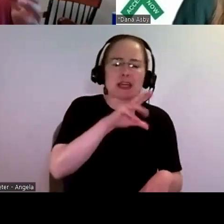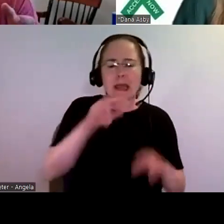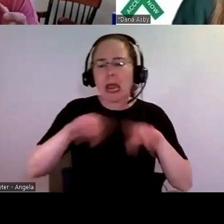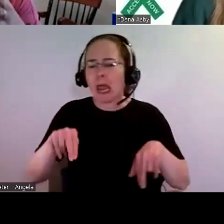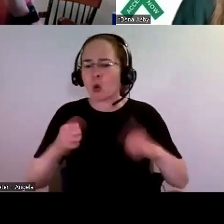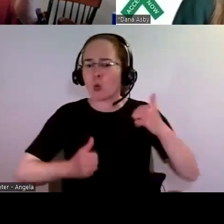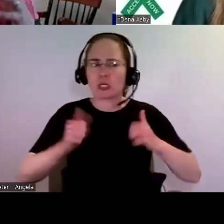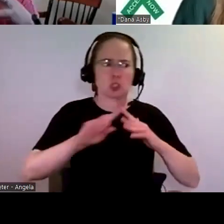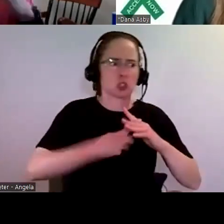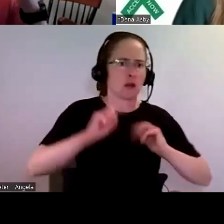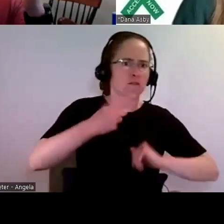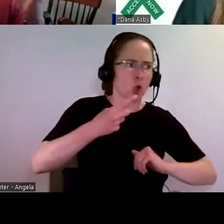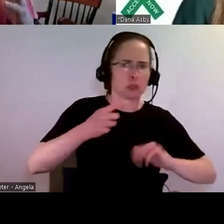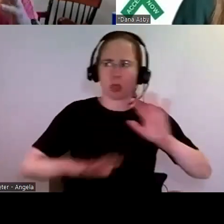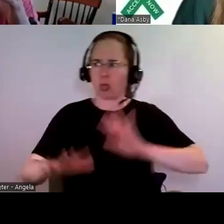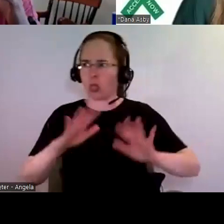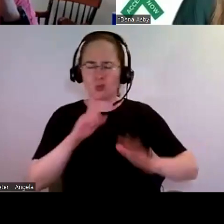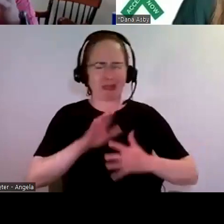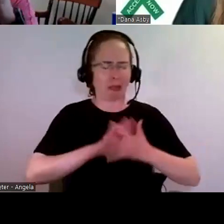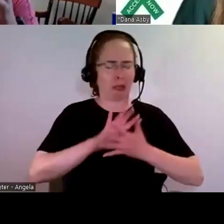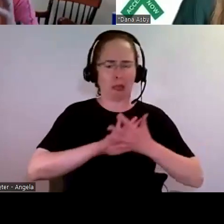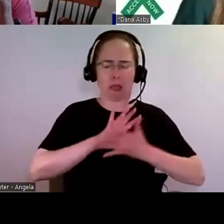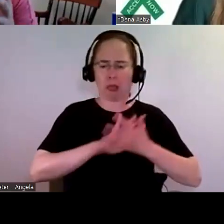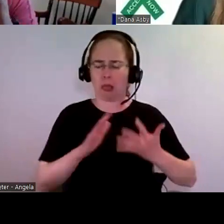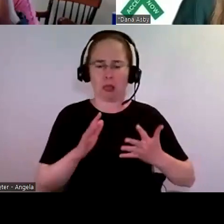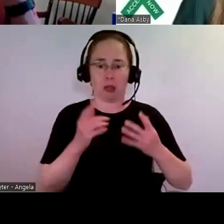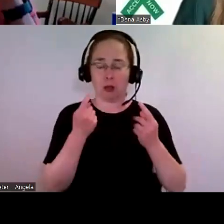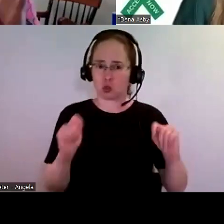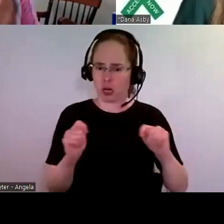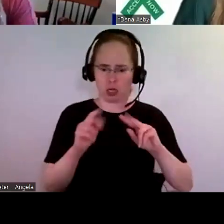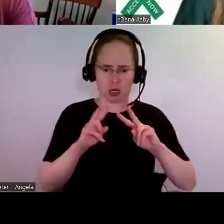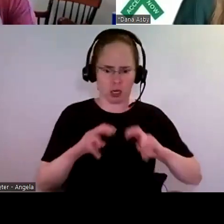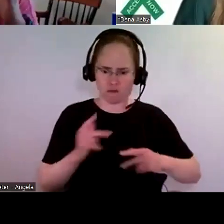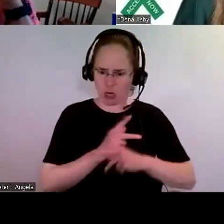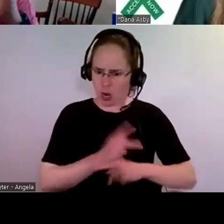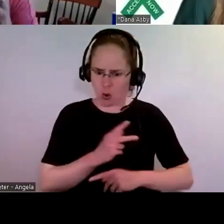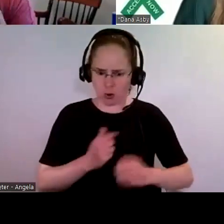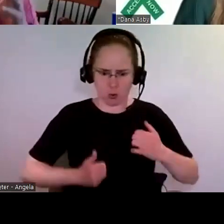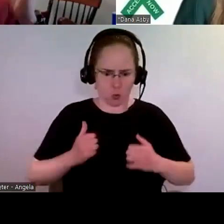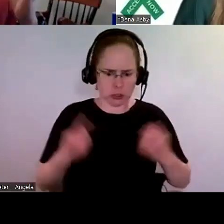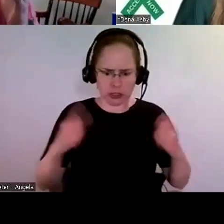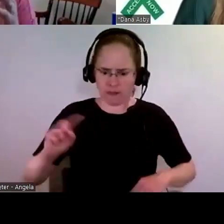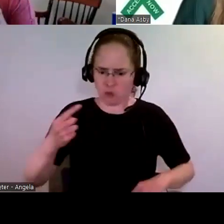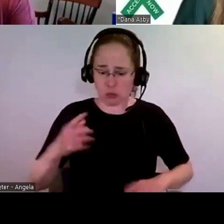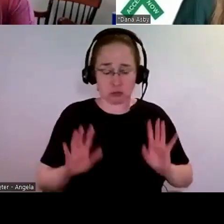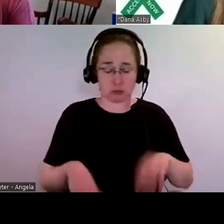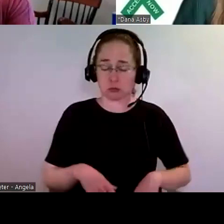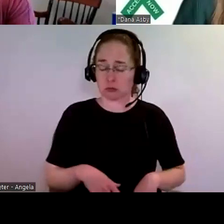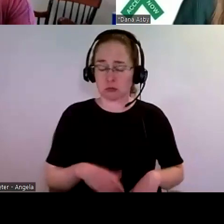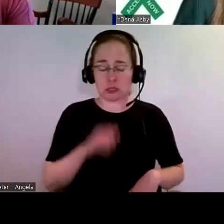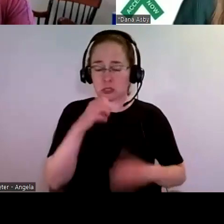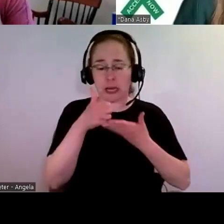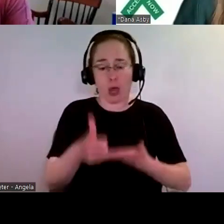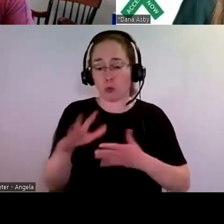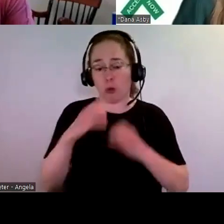where does one start and the other end? It's blurry, and trying to distinguish between them is just it's a losing battle, and it doesn't help your